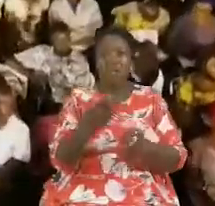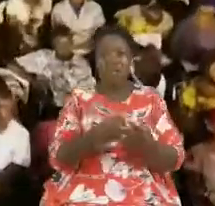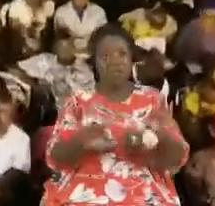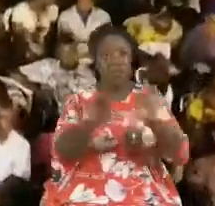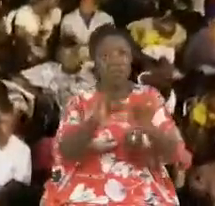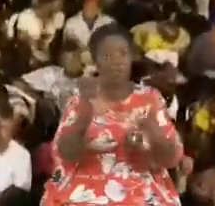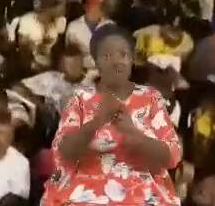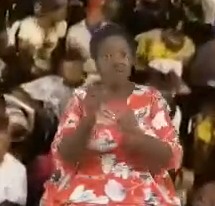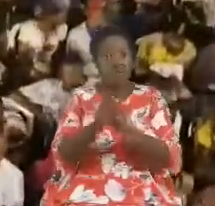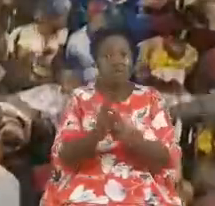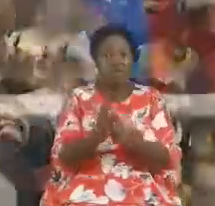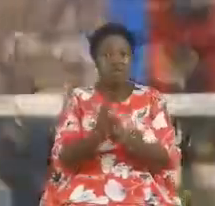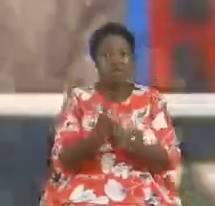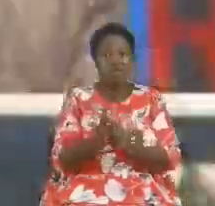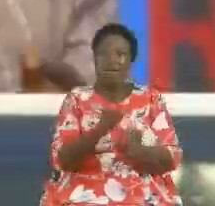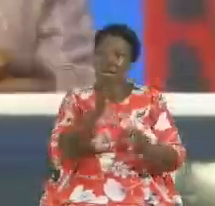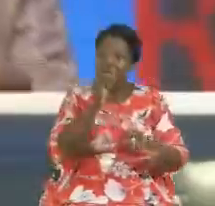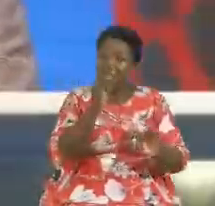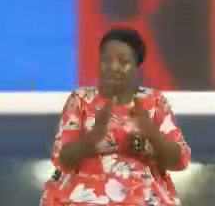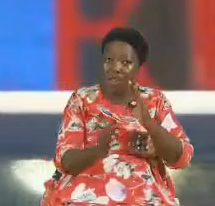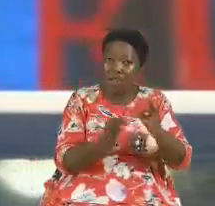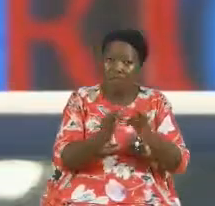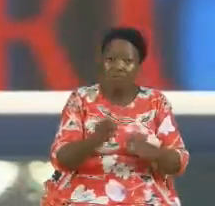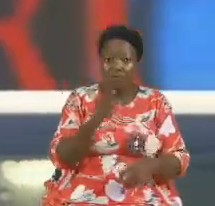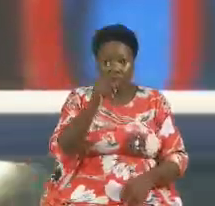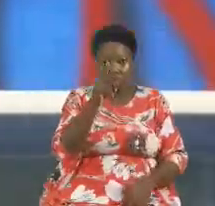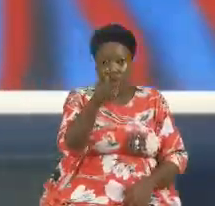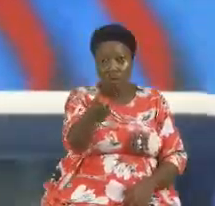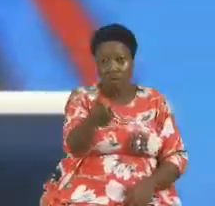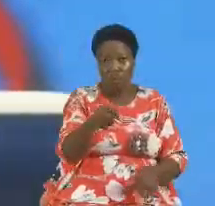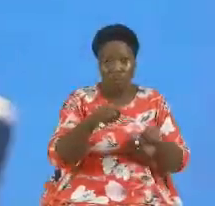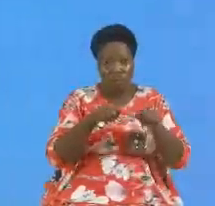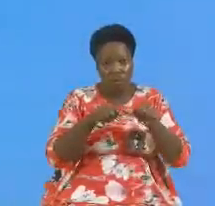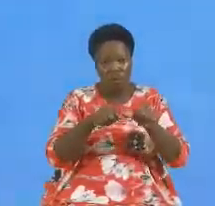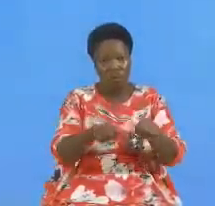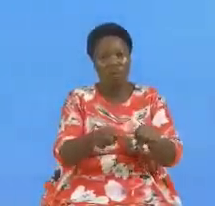then tells us, look at the word there, important word,